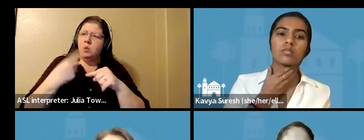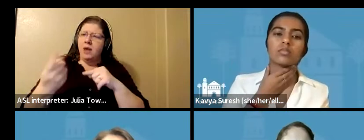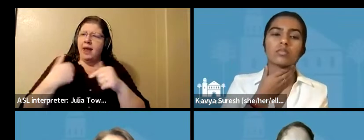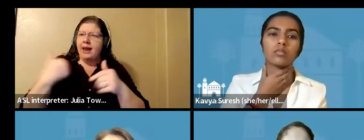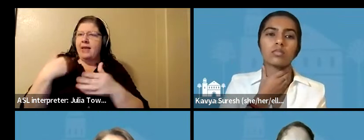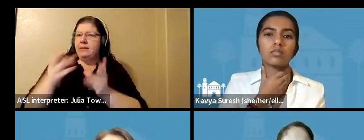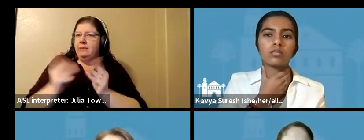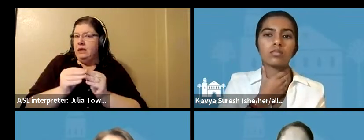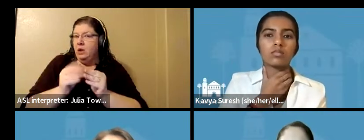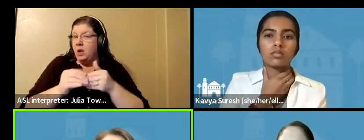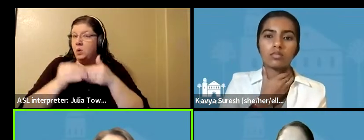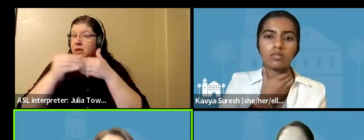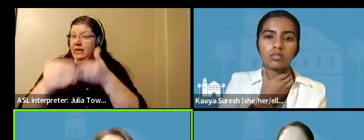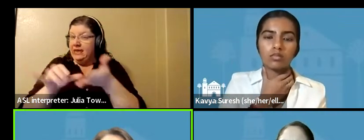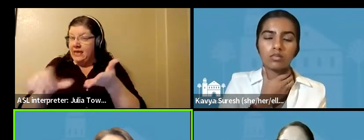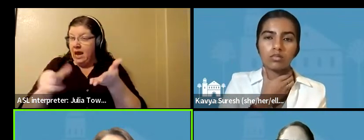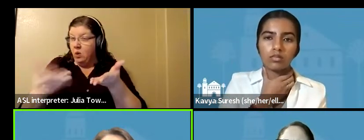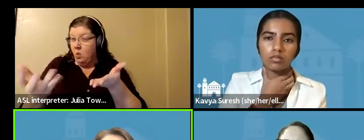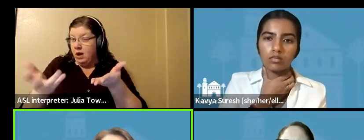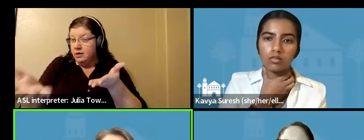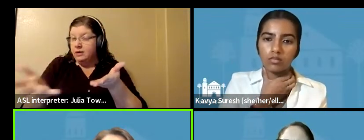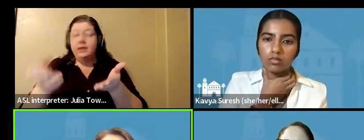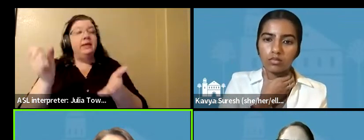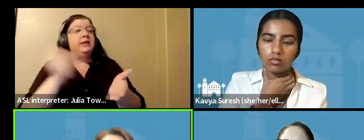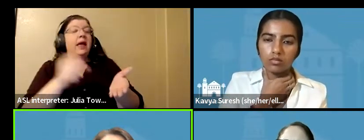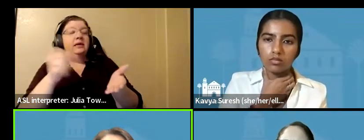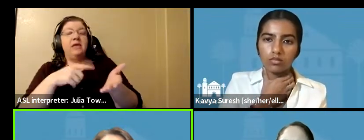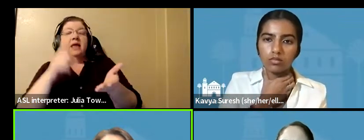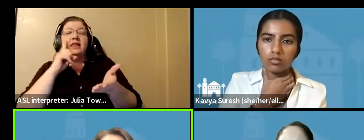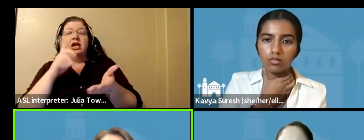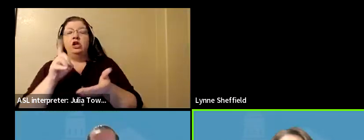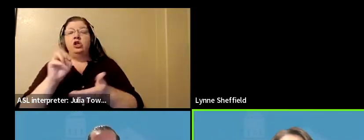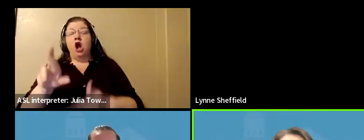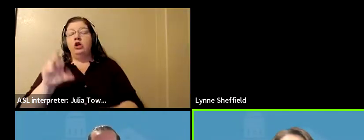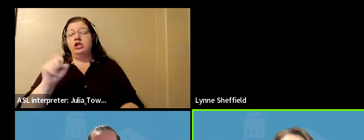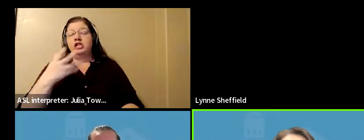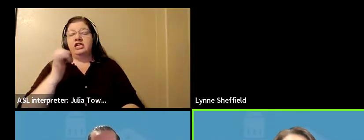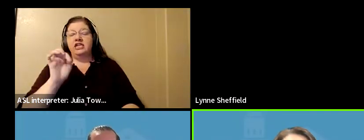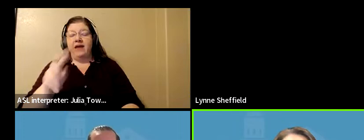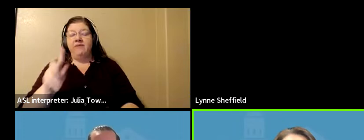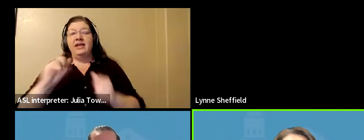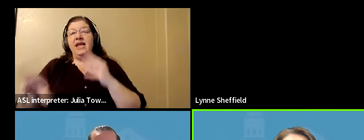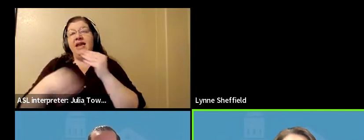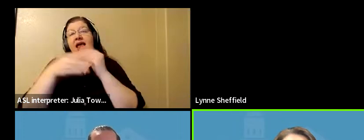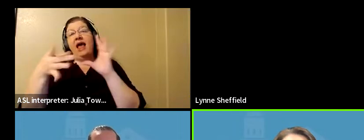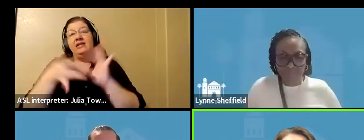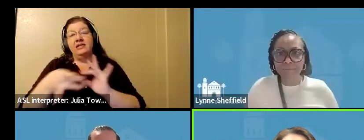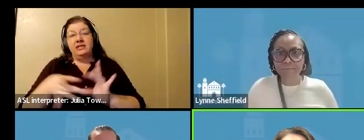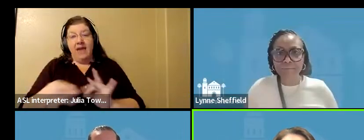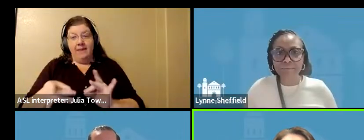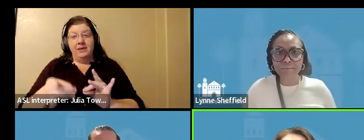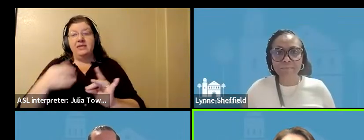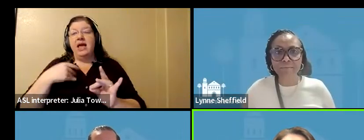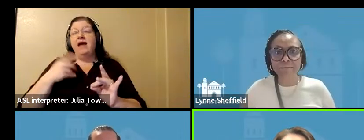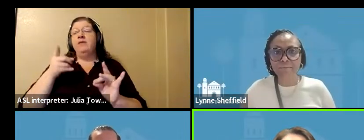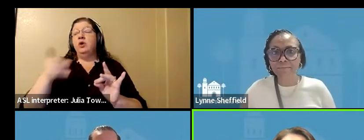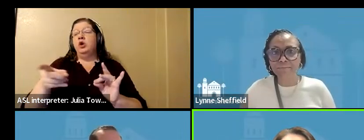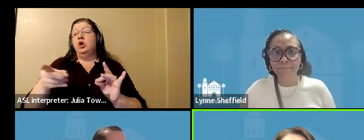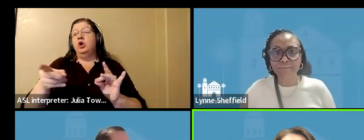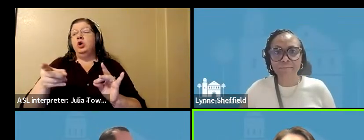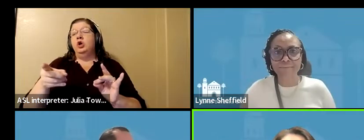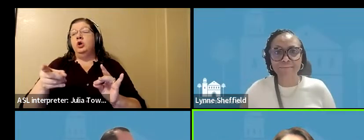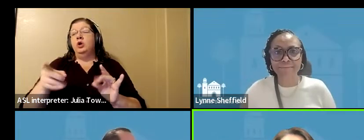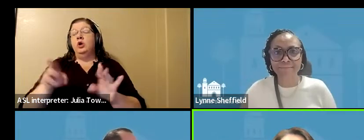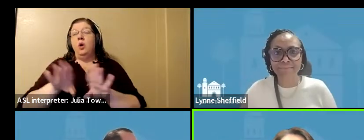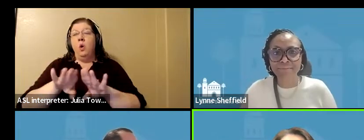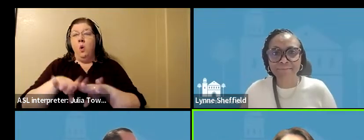want to take the lead on this. Well, yes, I believe Dr. Sheffield can add a couple of statements. I'm going to have her open her